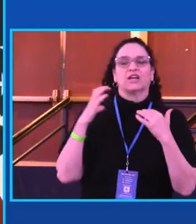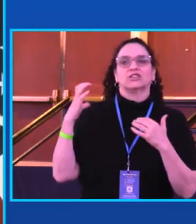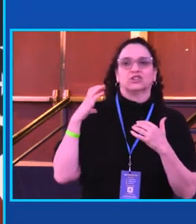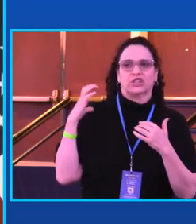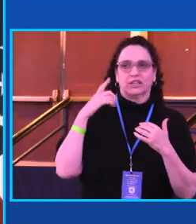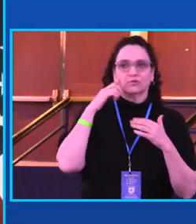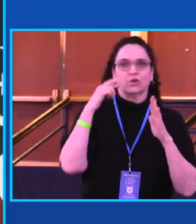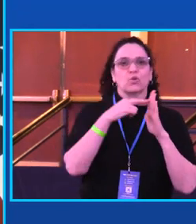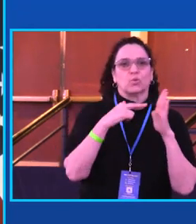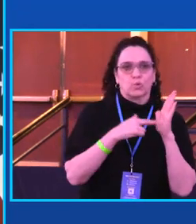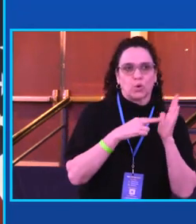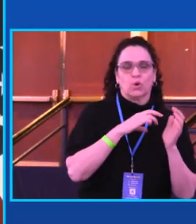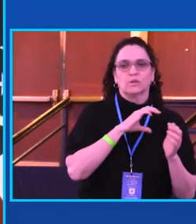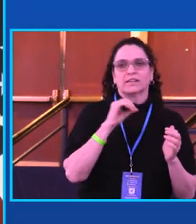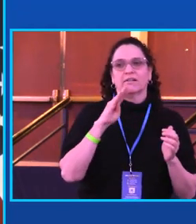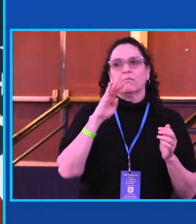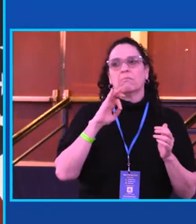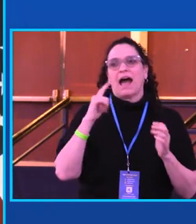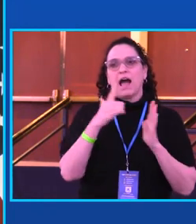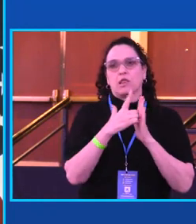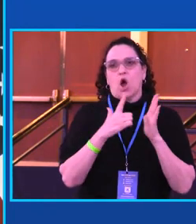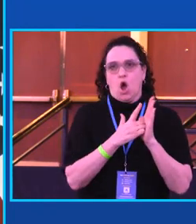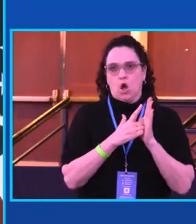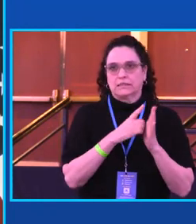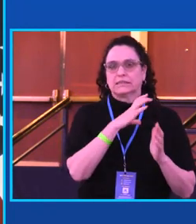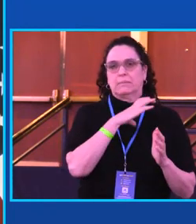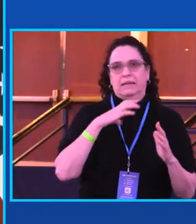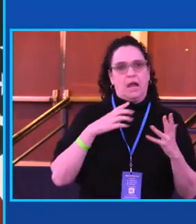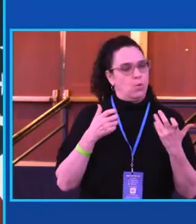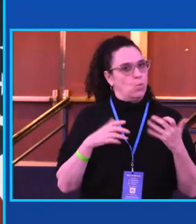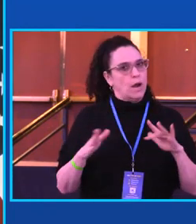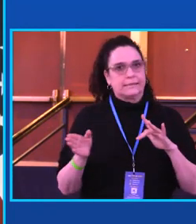Bylaws Committee. Oh, am I, make sure I'm not skipping anything.